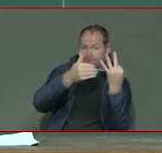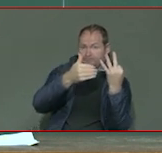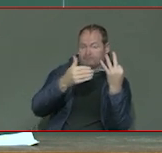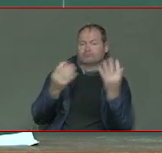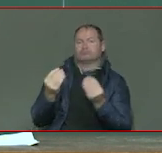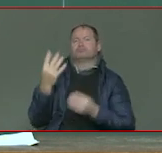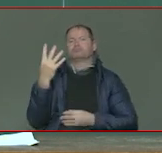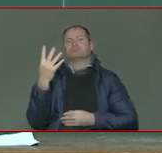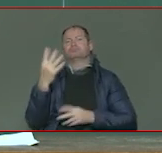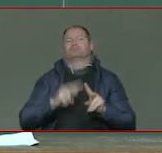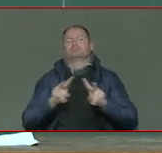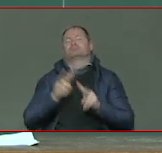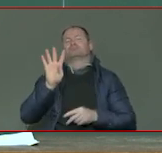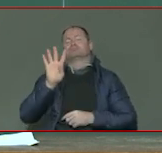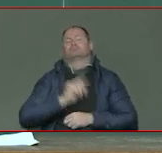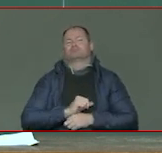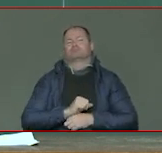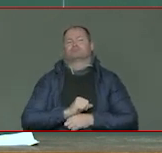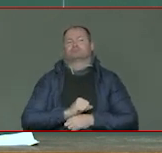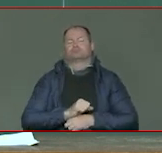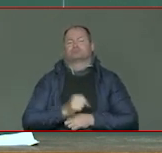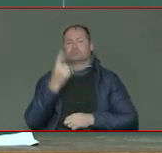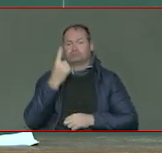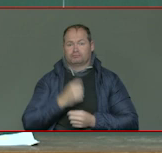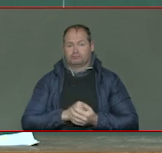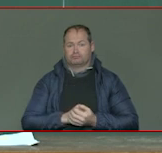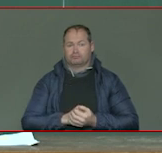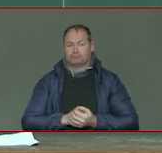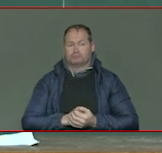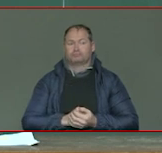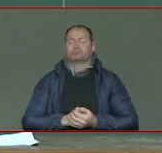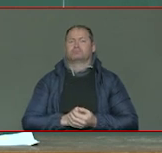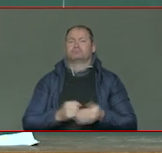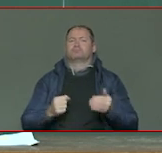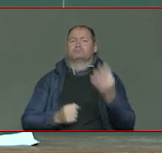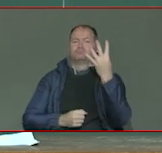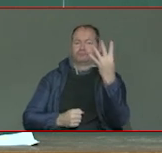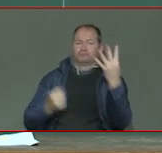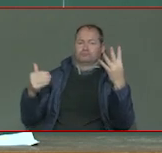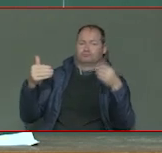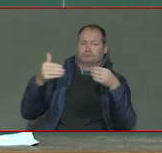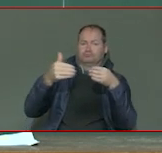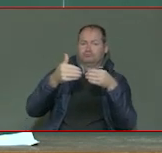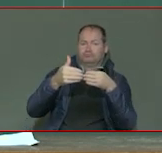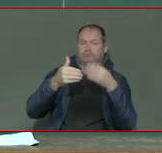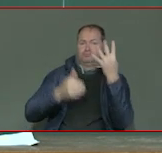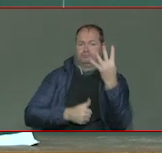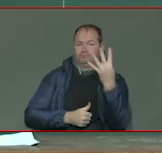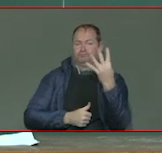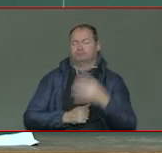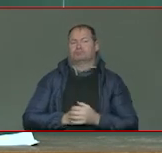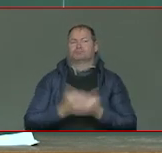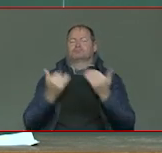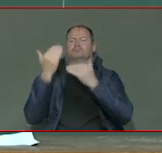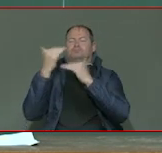It's going to 4. Is that clear? It's approaching 4. So what is the limit? Now you've got to